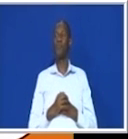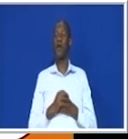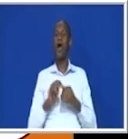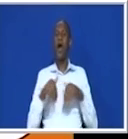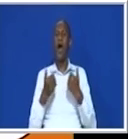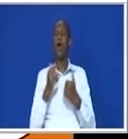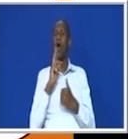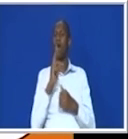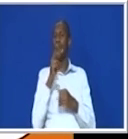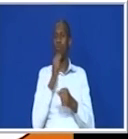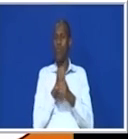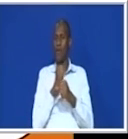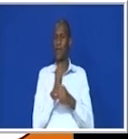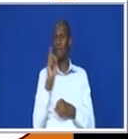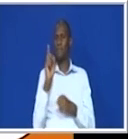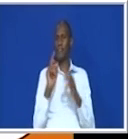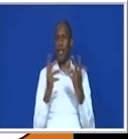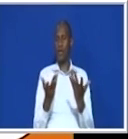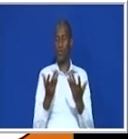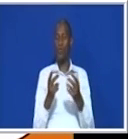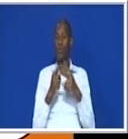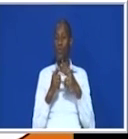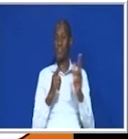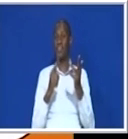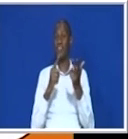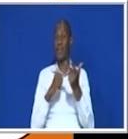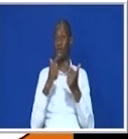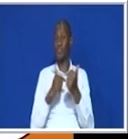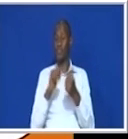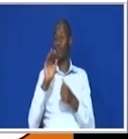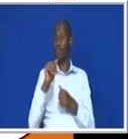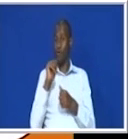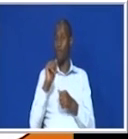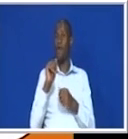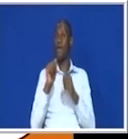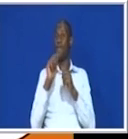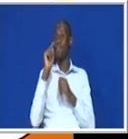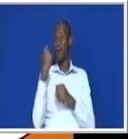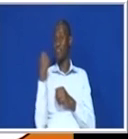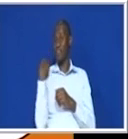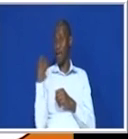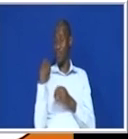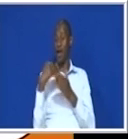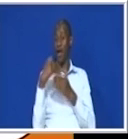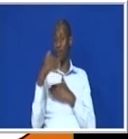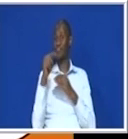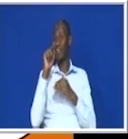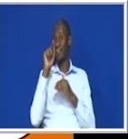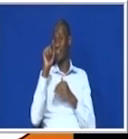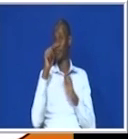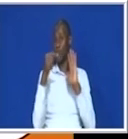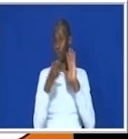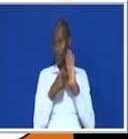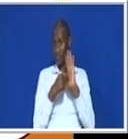How are you going to work it out? We start counting from the first number after the decimal